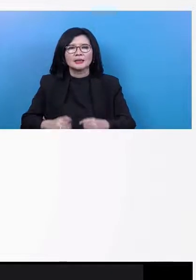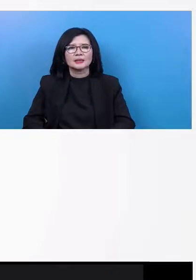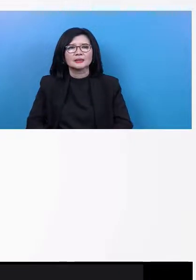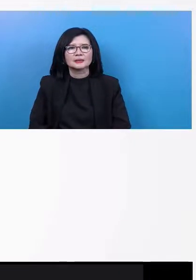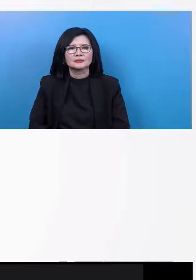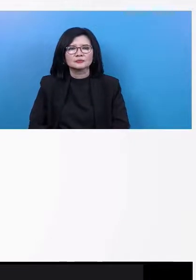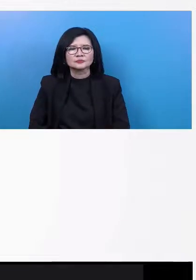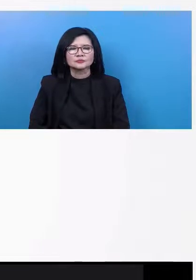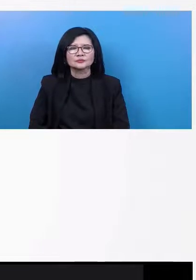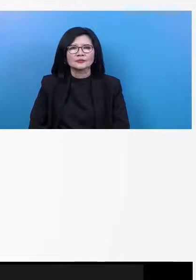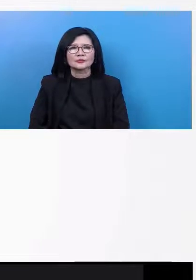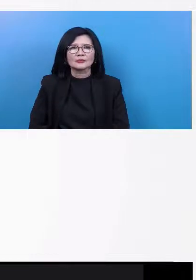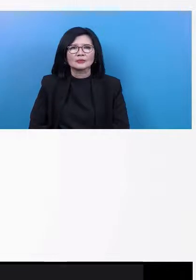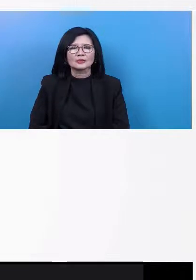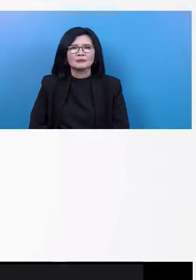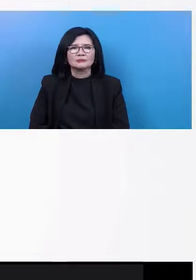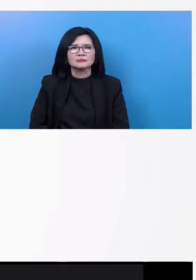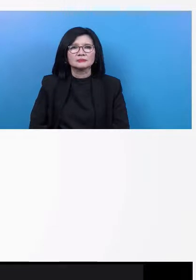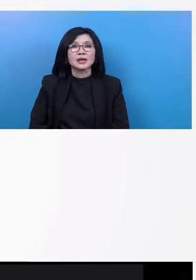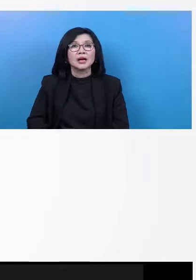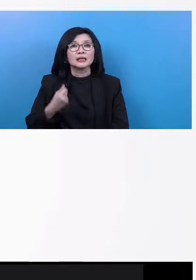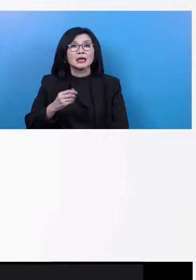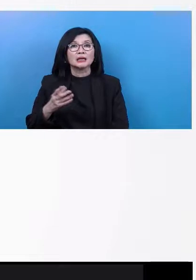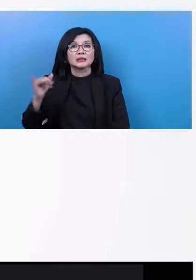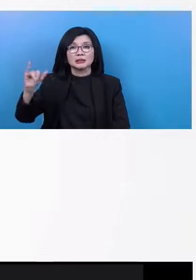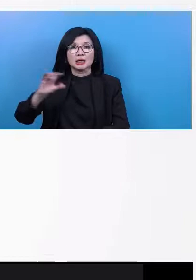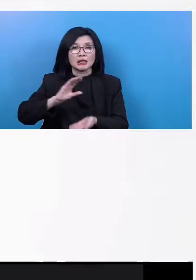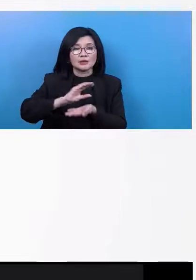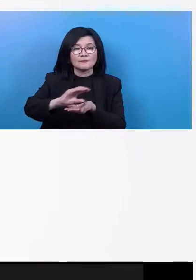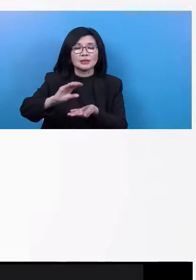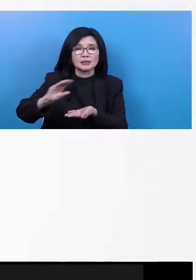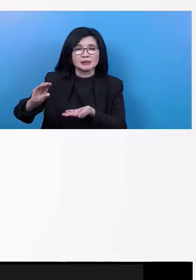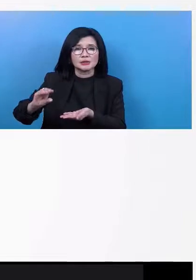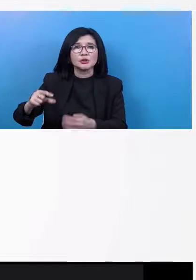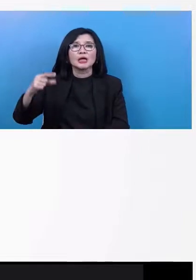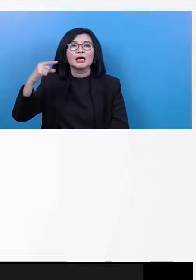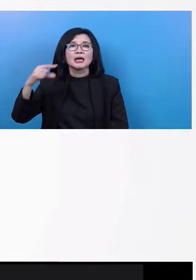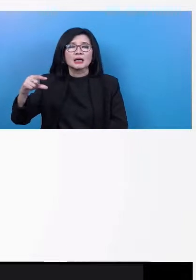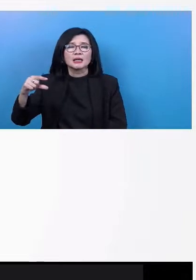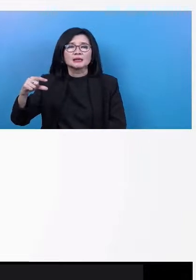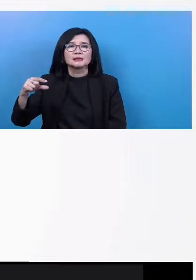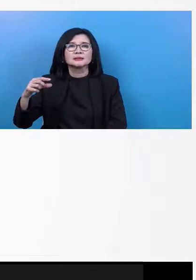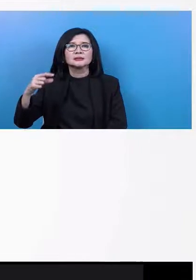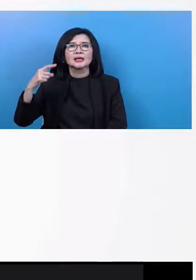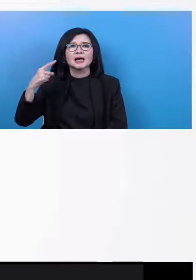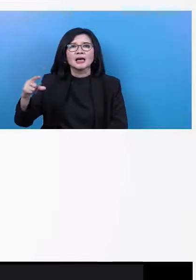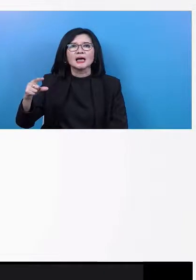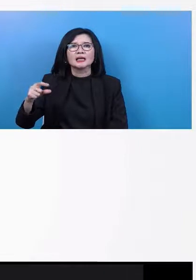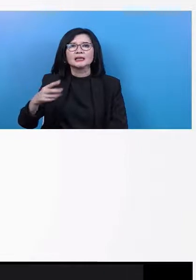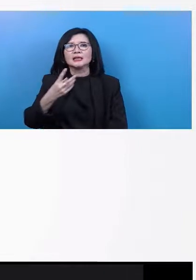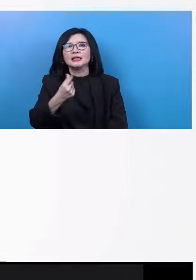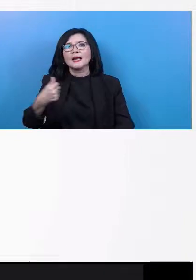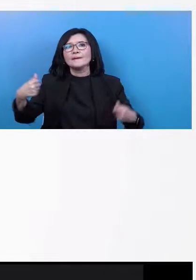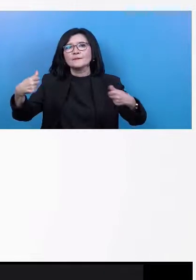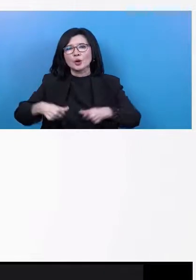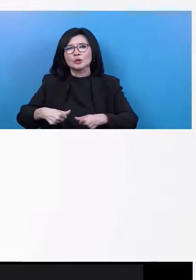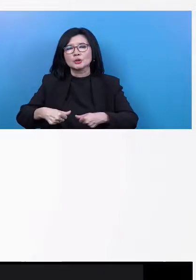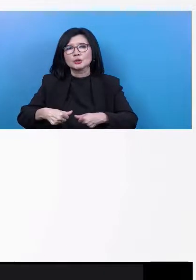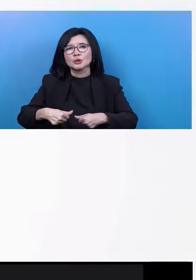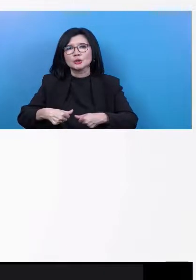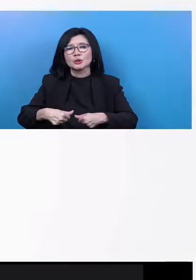What they've also invested in is a green bond issued by the European Investment Bank to invest